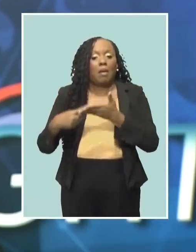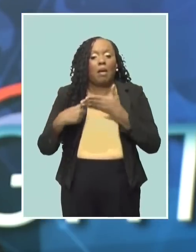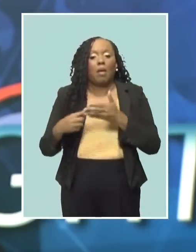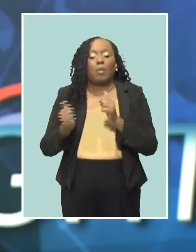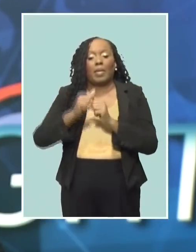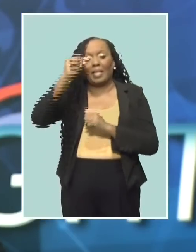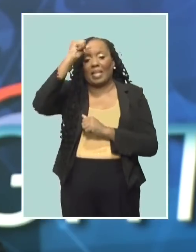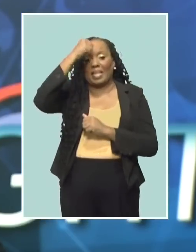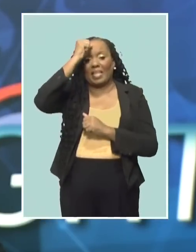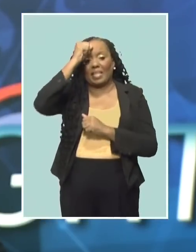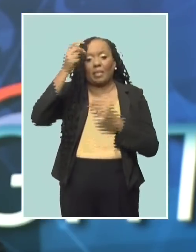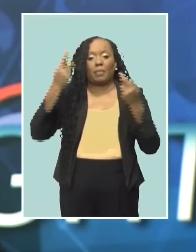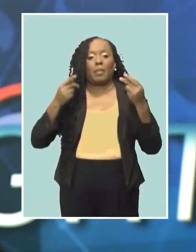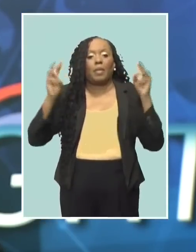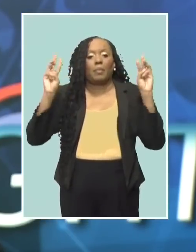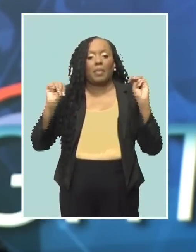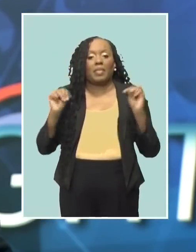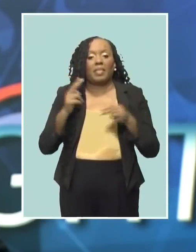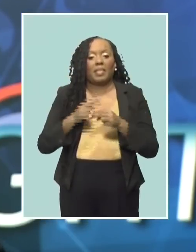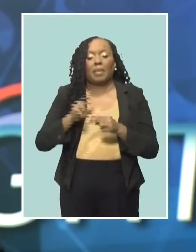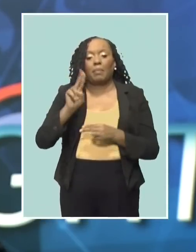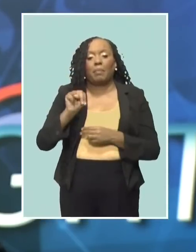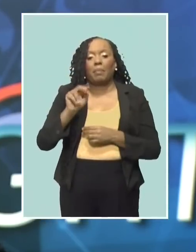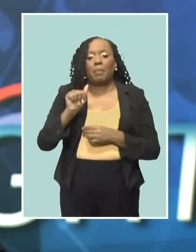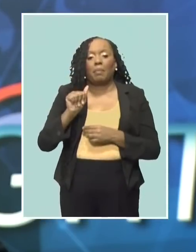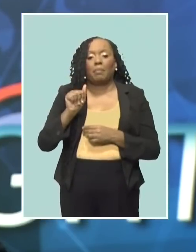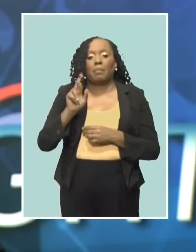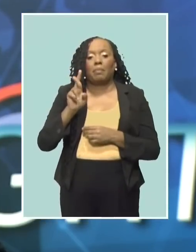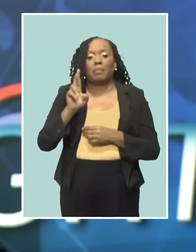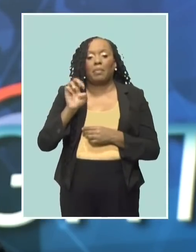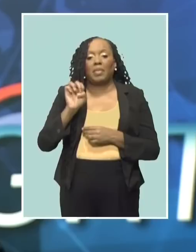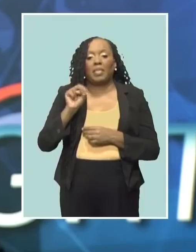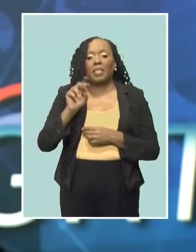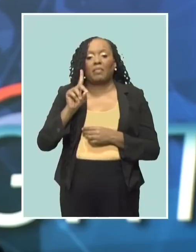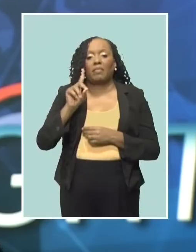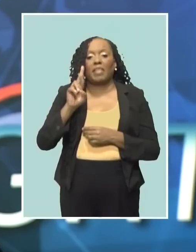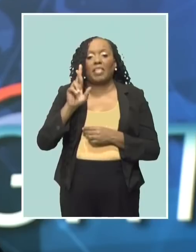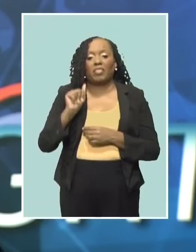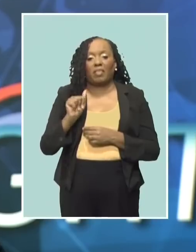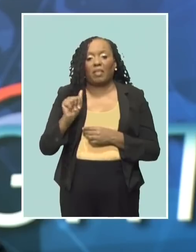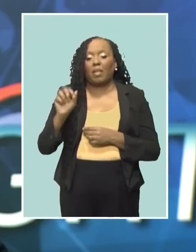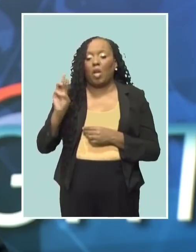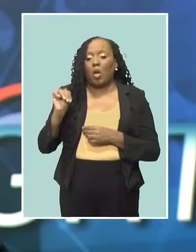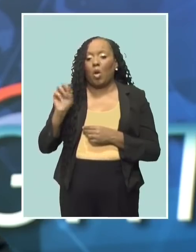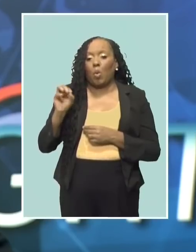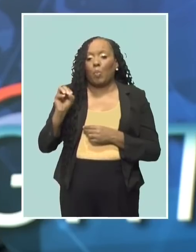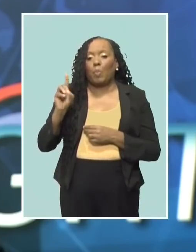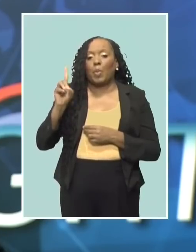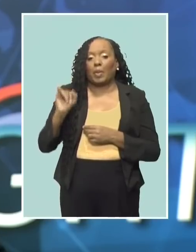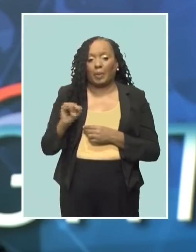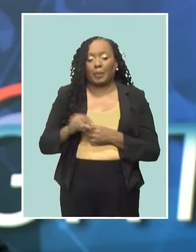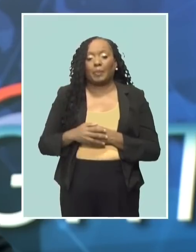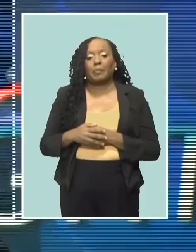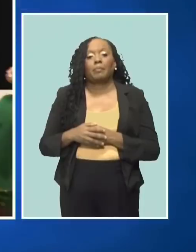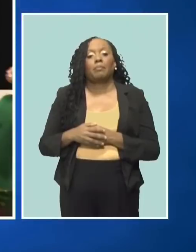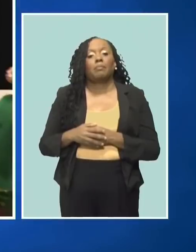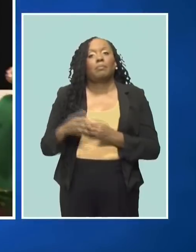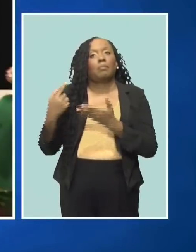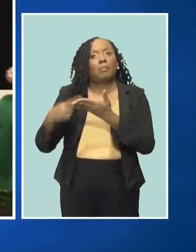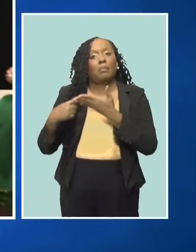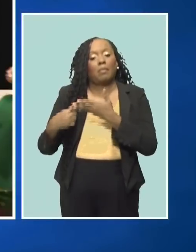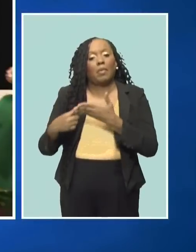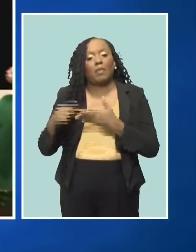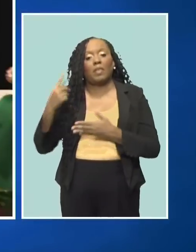Mia Amar Motley has engaged in bilateral talks with Indian Prime Minister Narendra Modi. The talks were held on the sidelines